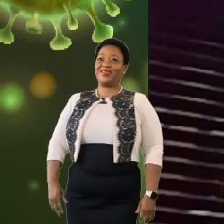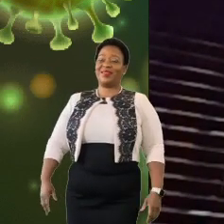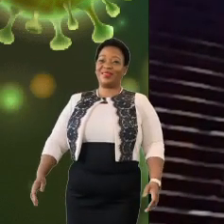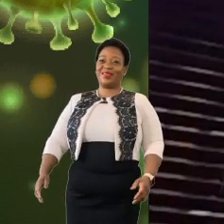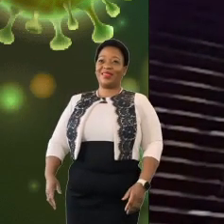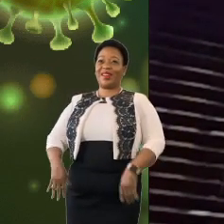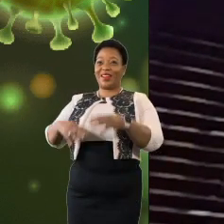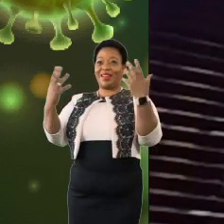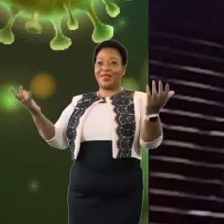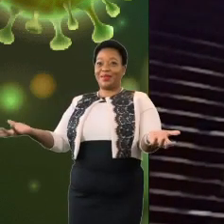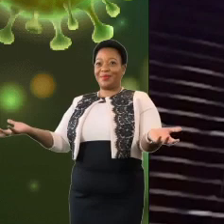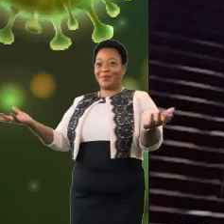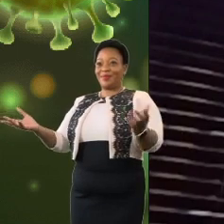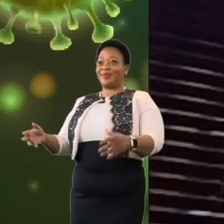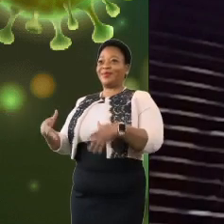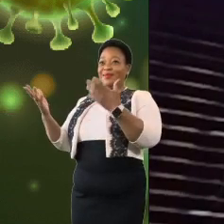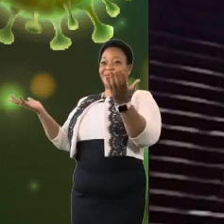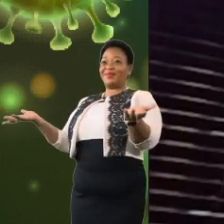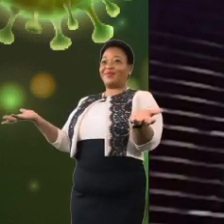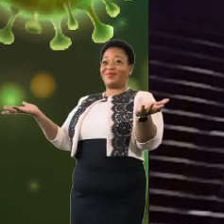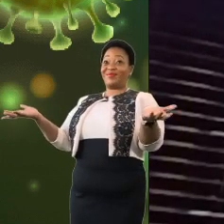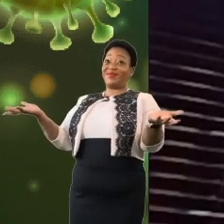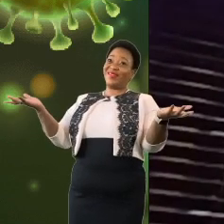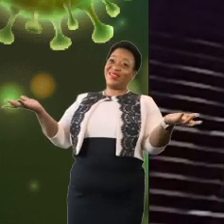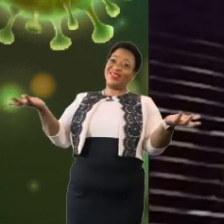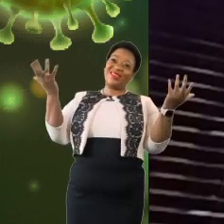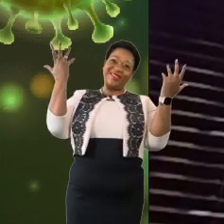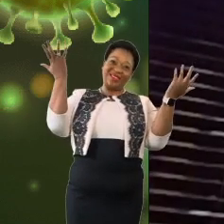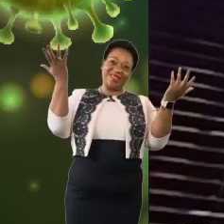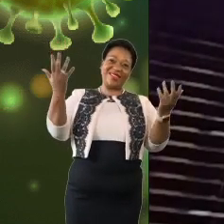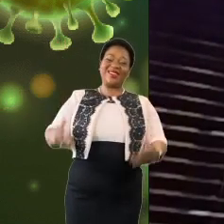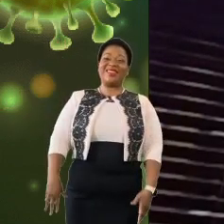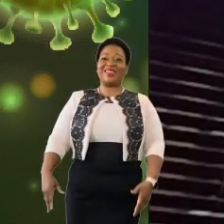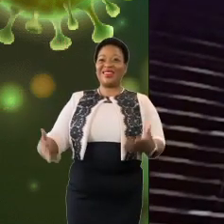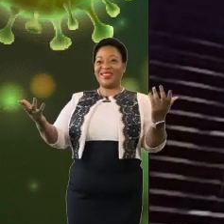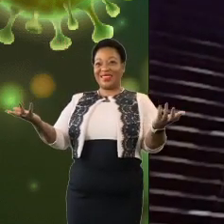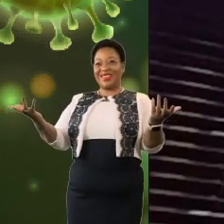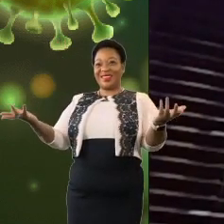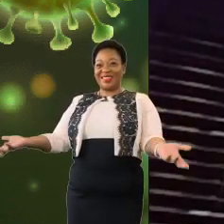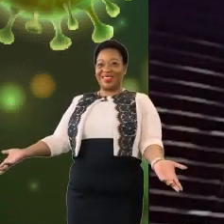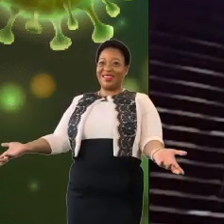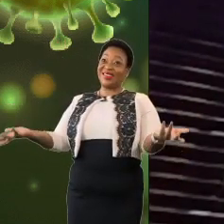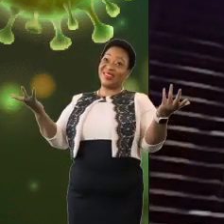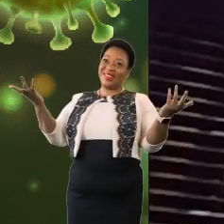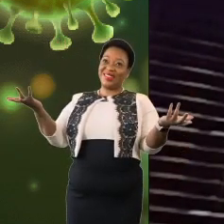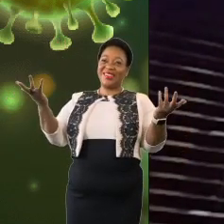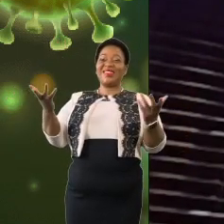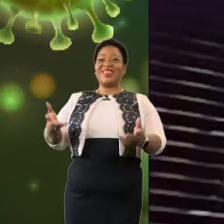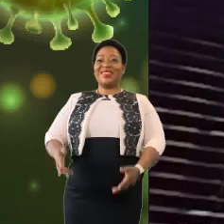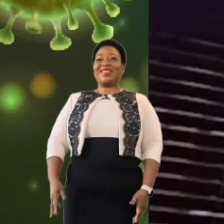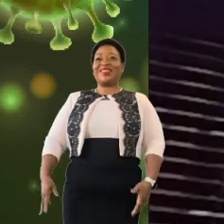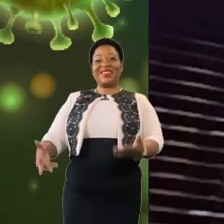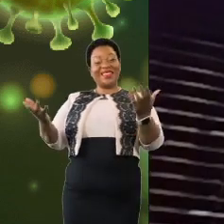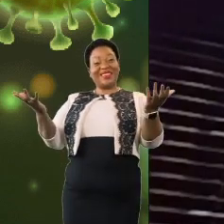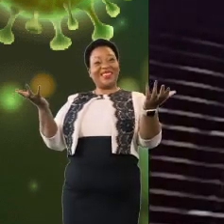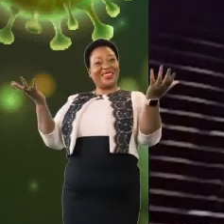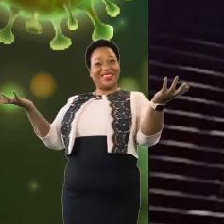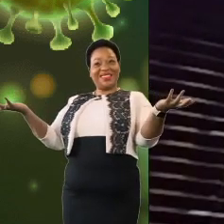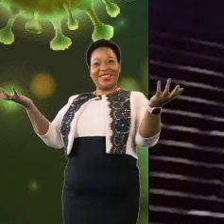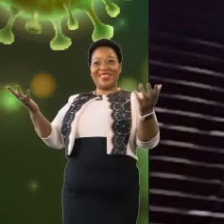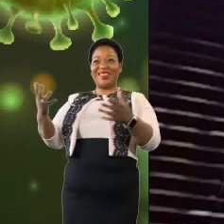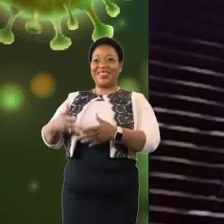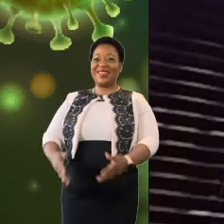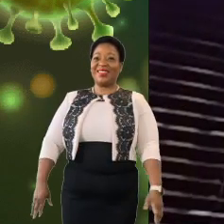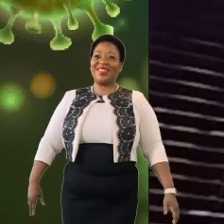from the World Economic Forum already indicates what are some of the